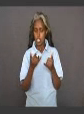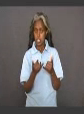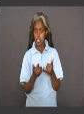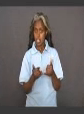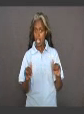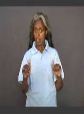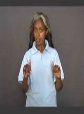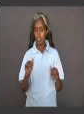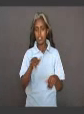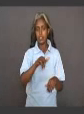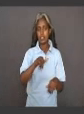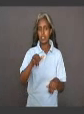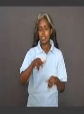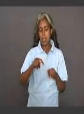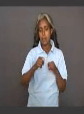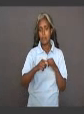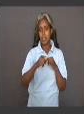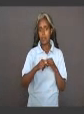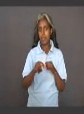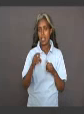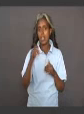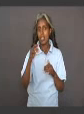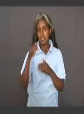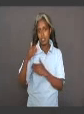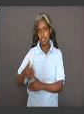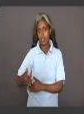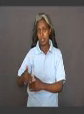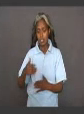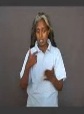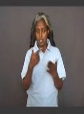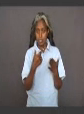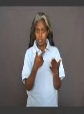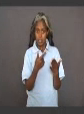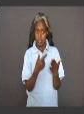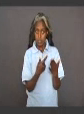the same terminal side. These are